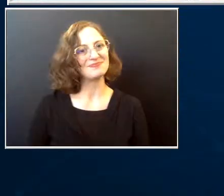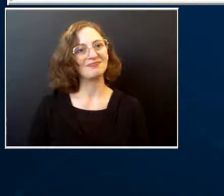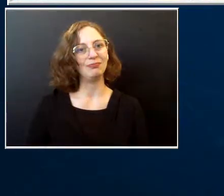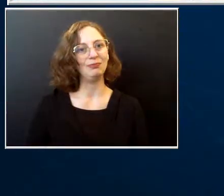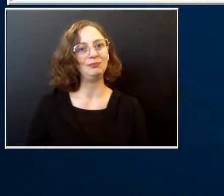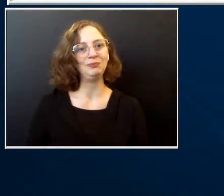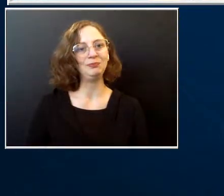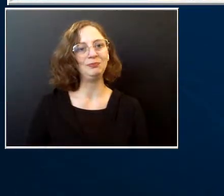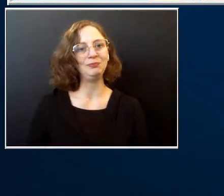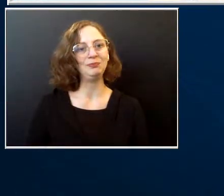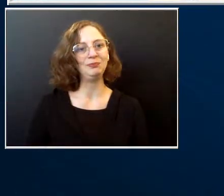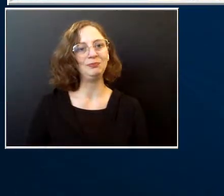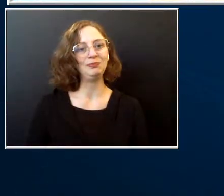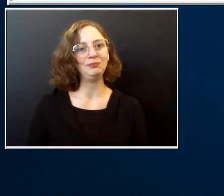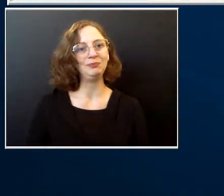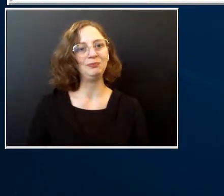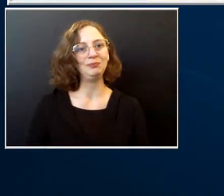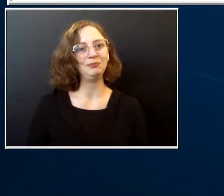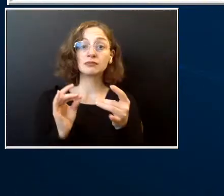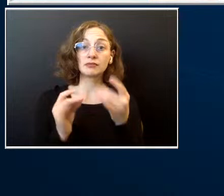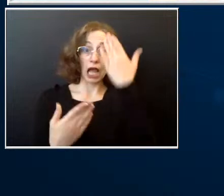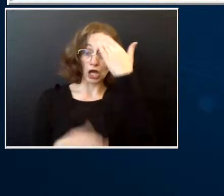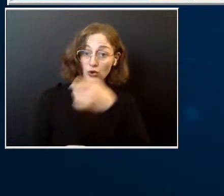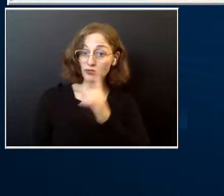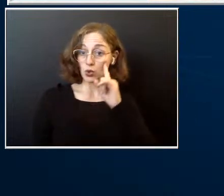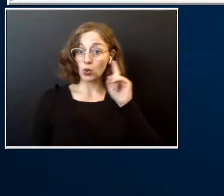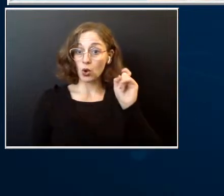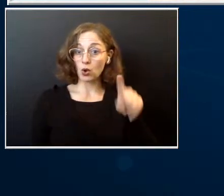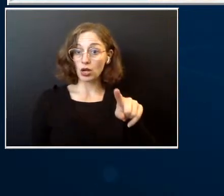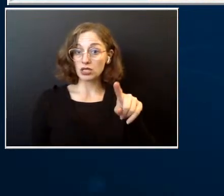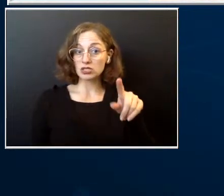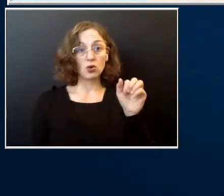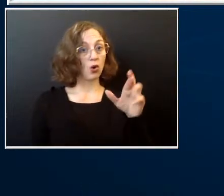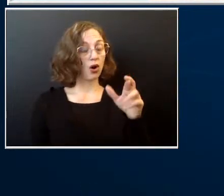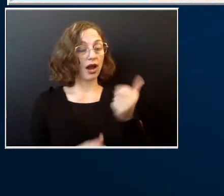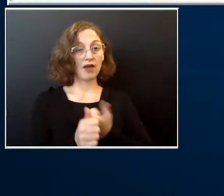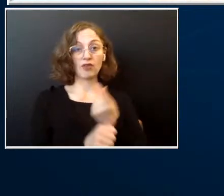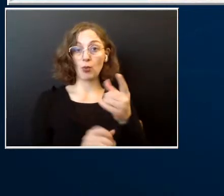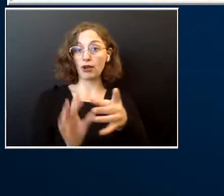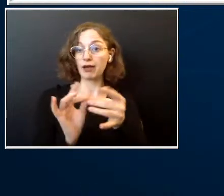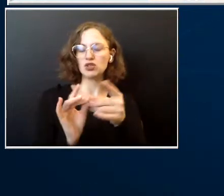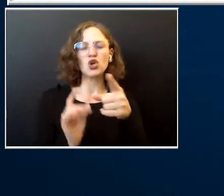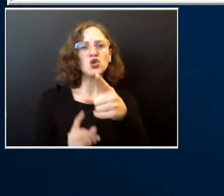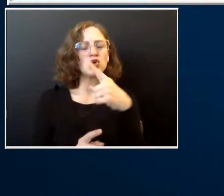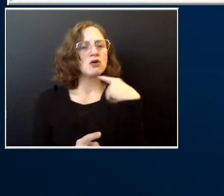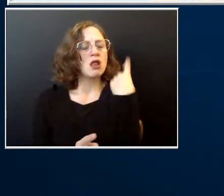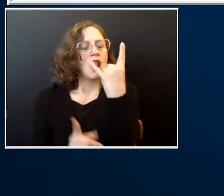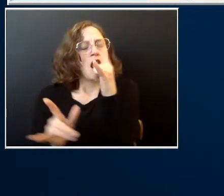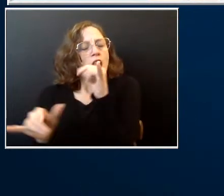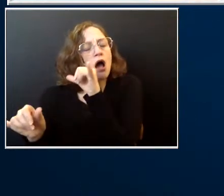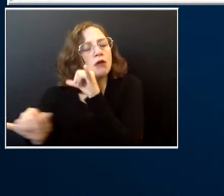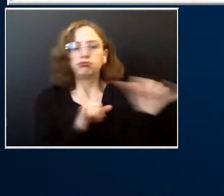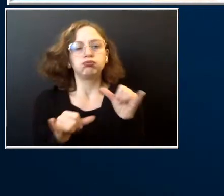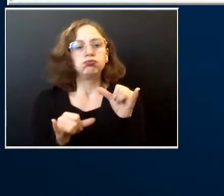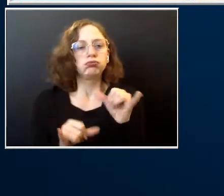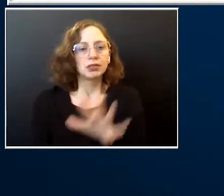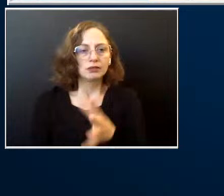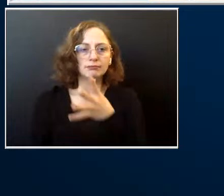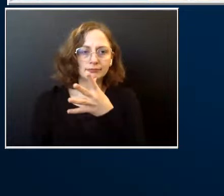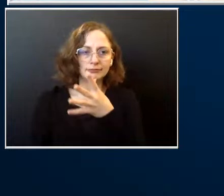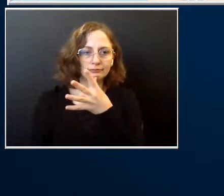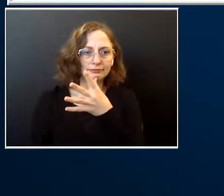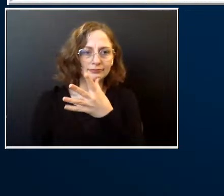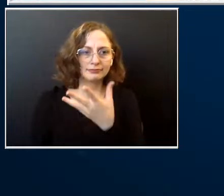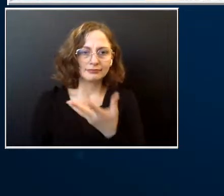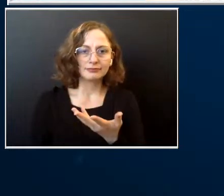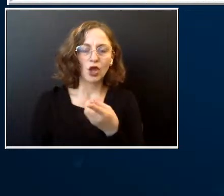don't know if you notice it when you look in the mirror or if everyone already tells you this, you look just like your mom in those pictures. You're basically your mom with straight